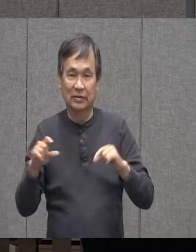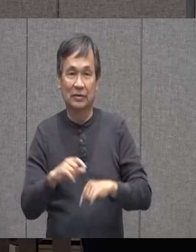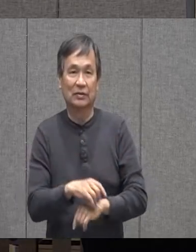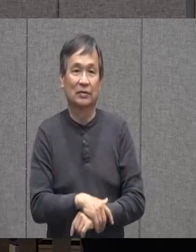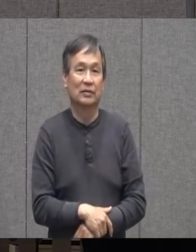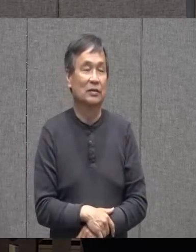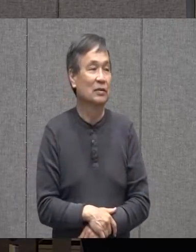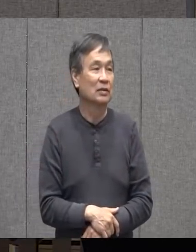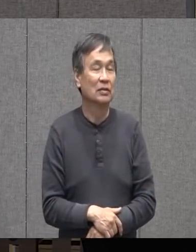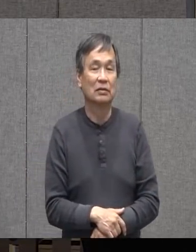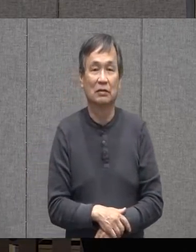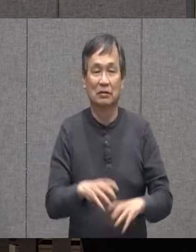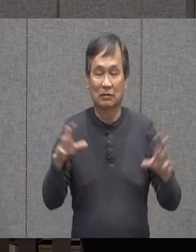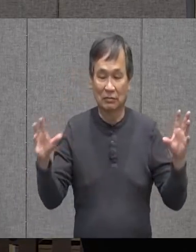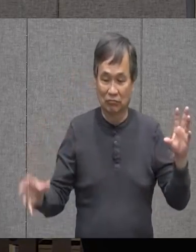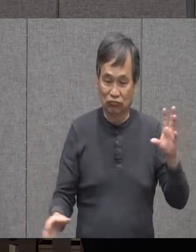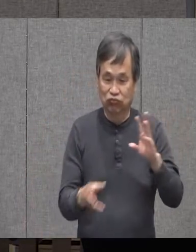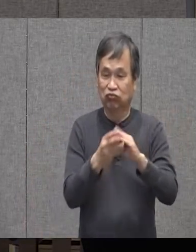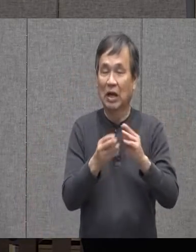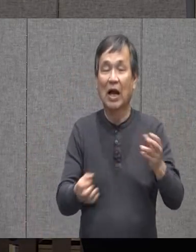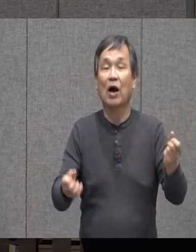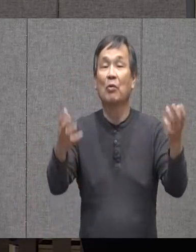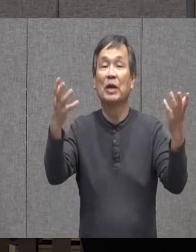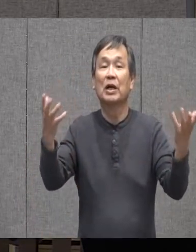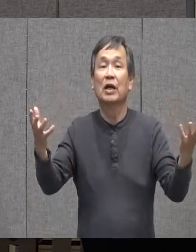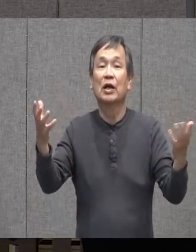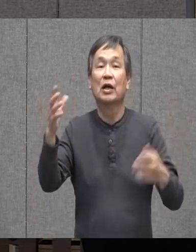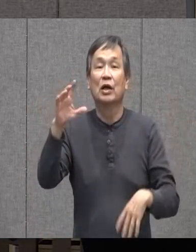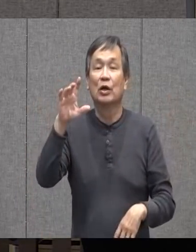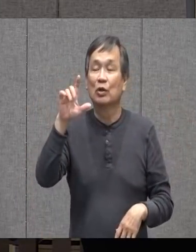6, we would have how many?